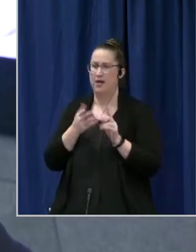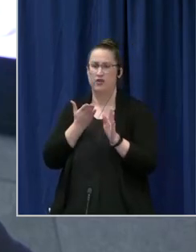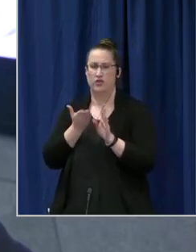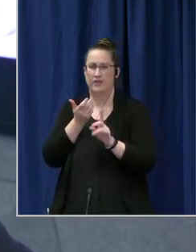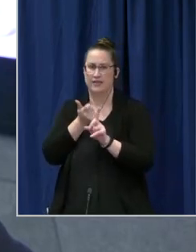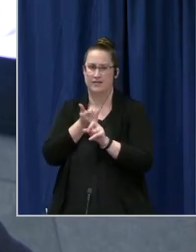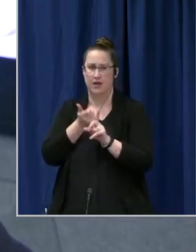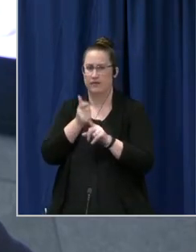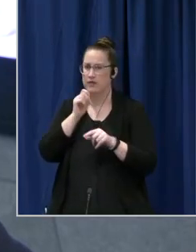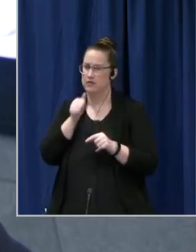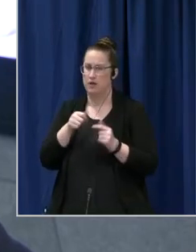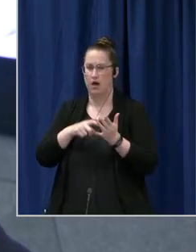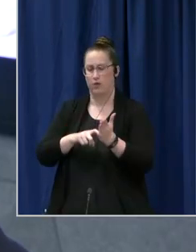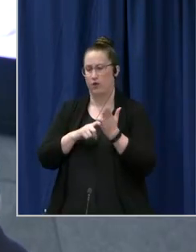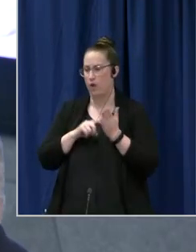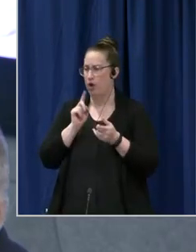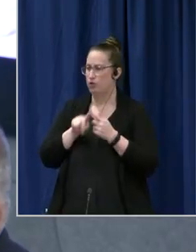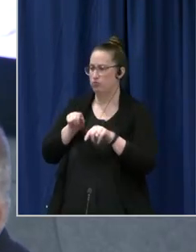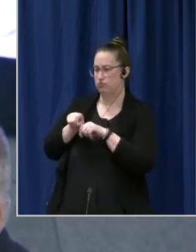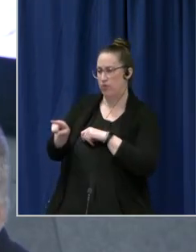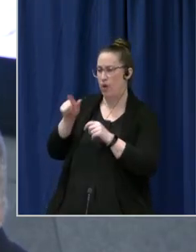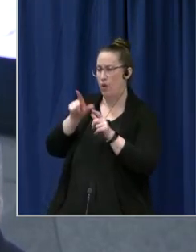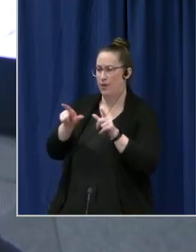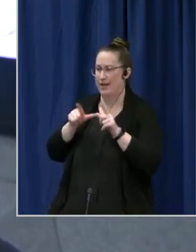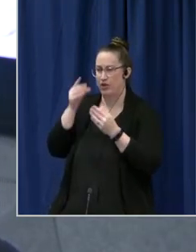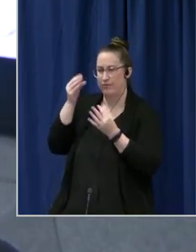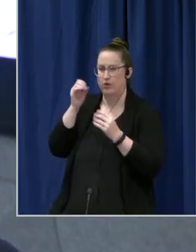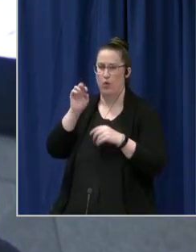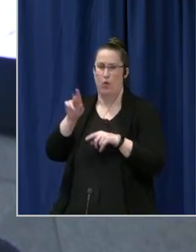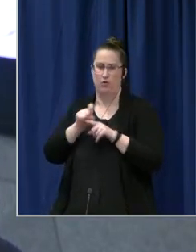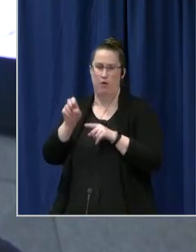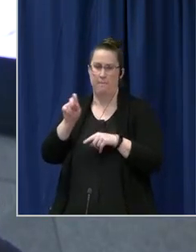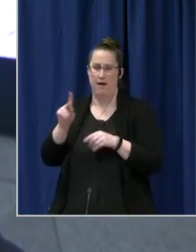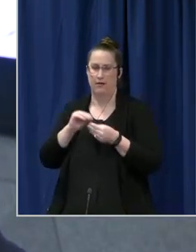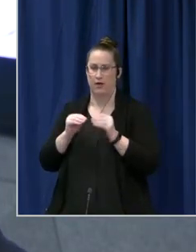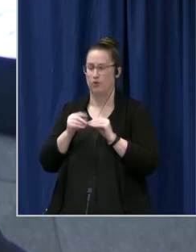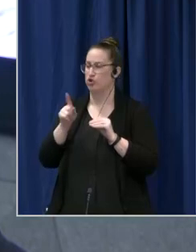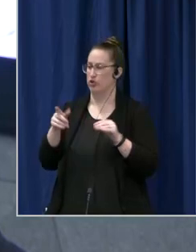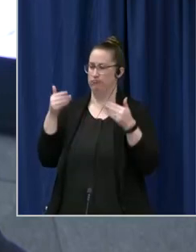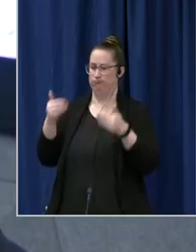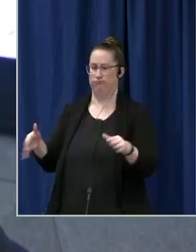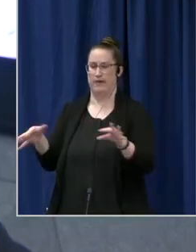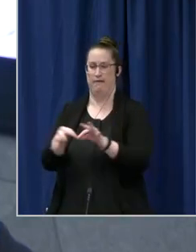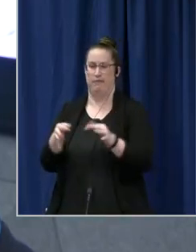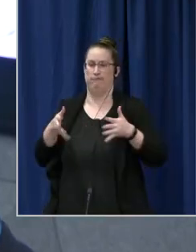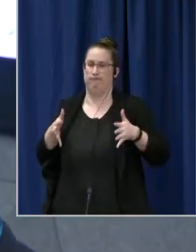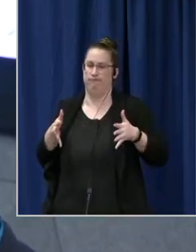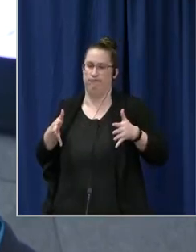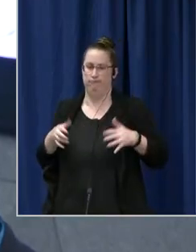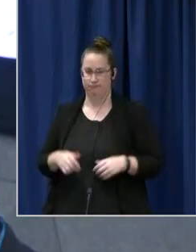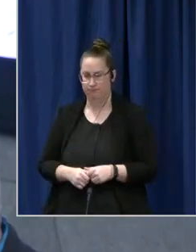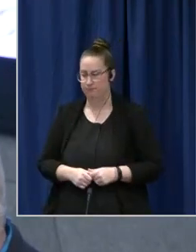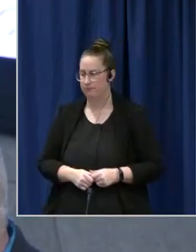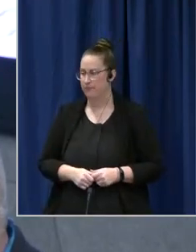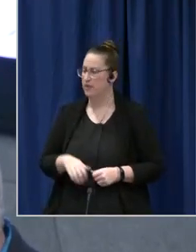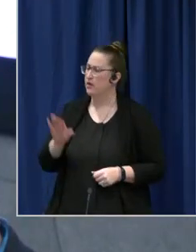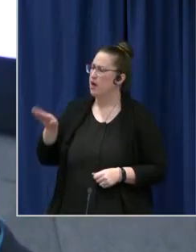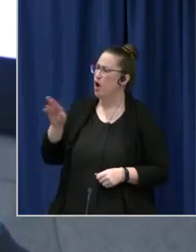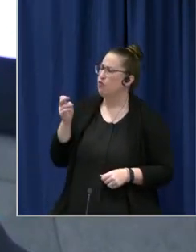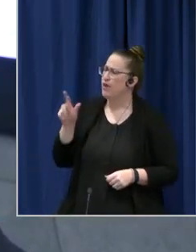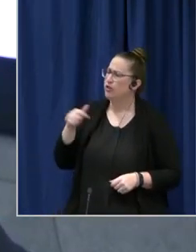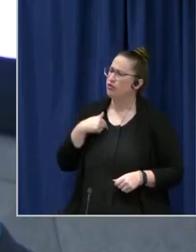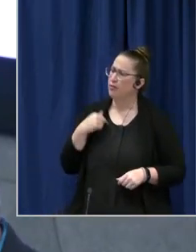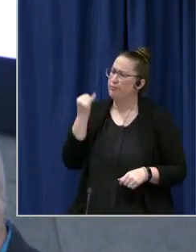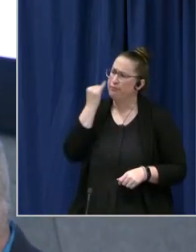required to transmit location information or a call number, just connect you. Rachel, if I